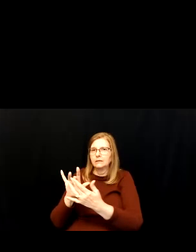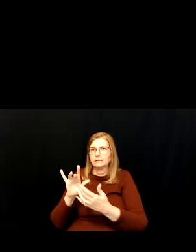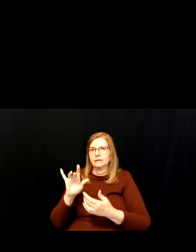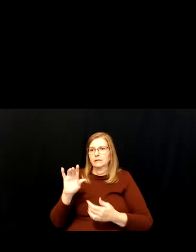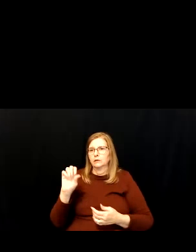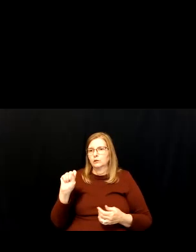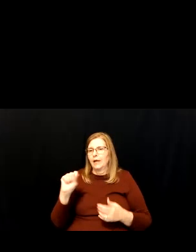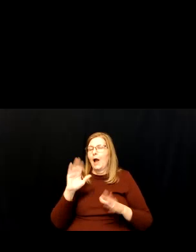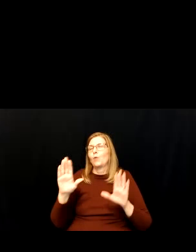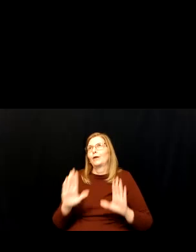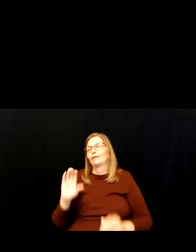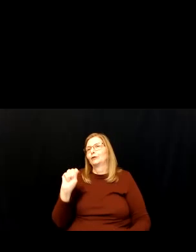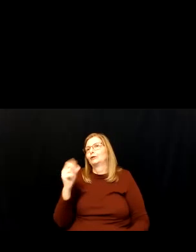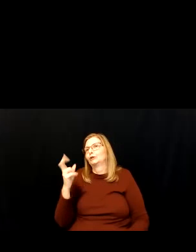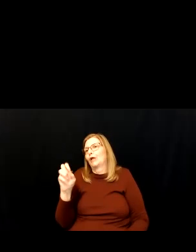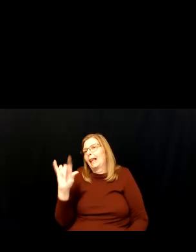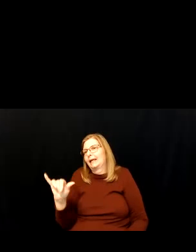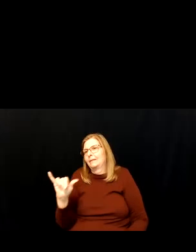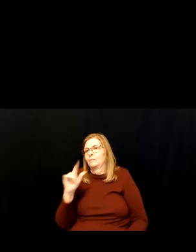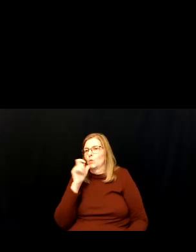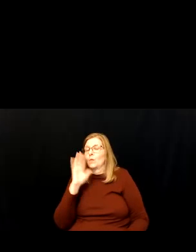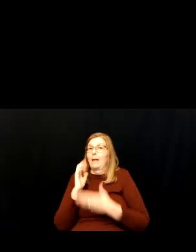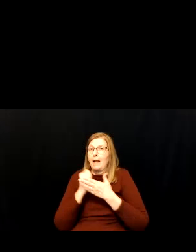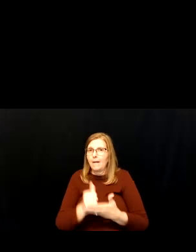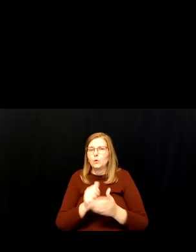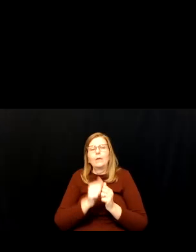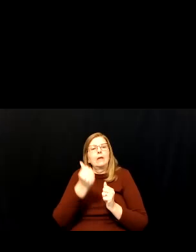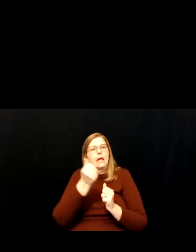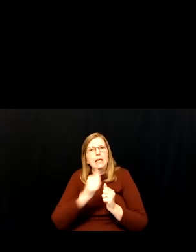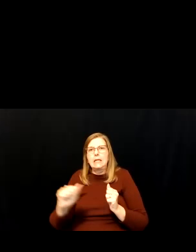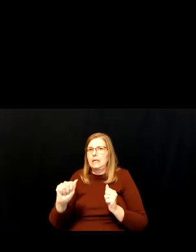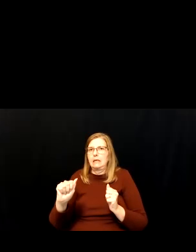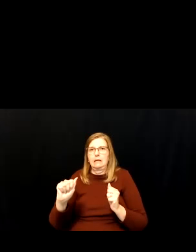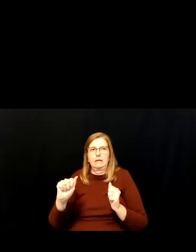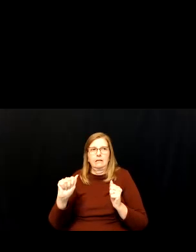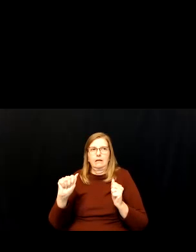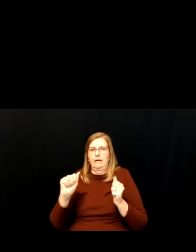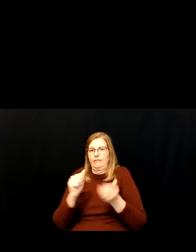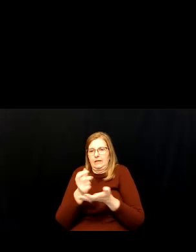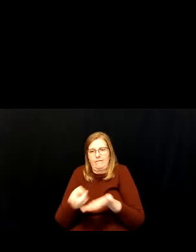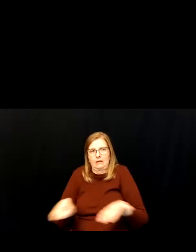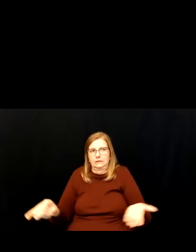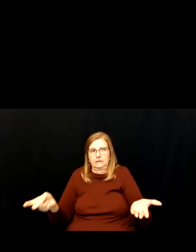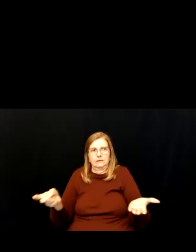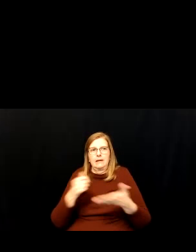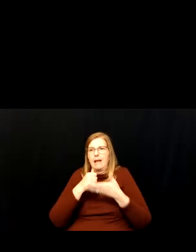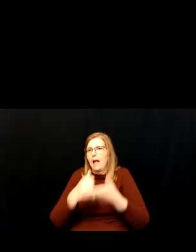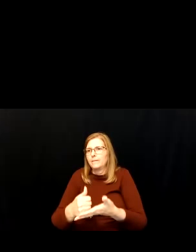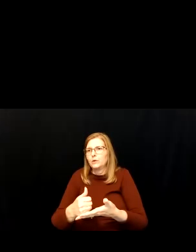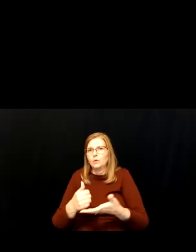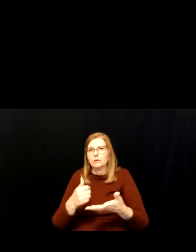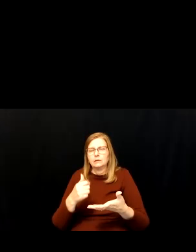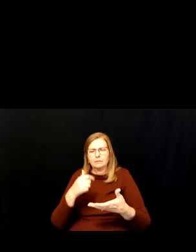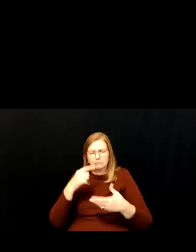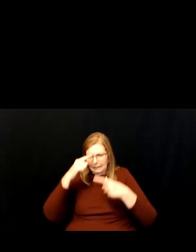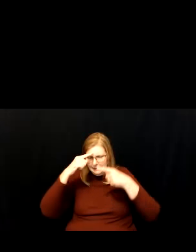our wonderful Shelley, who will help you with any of the hearing devices and help you kind of process